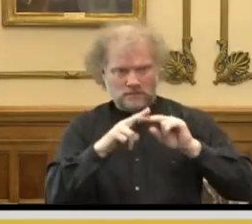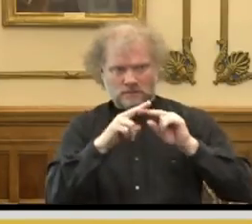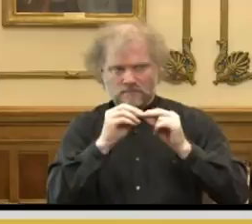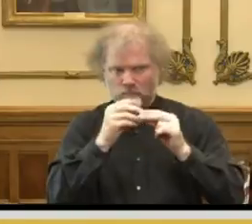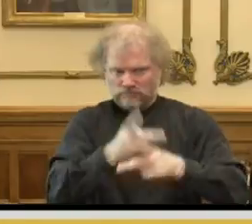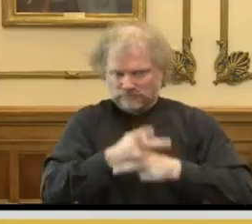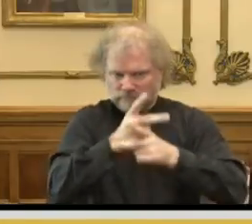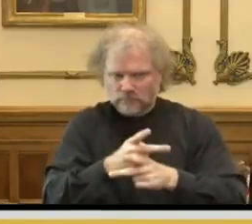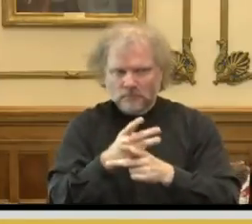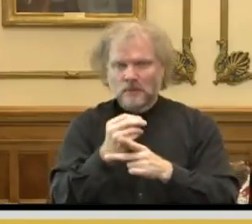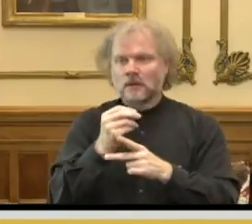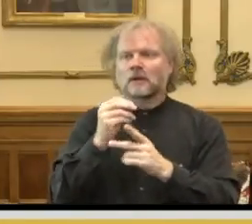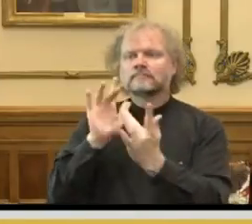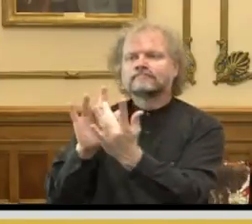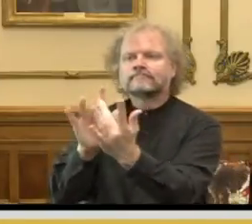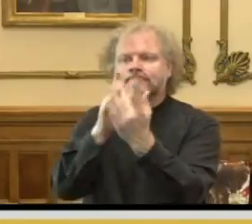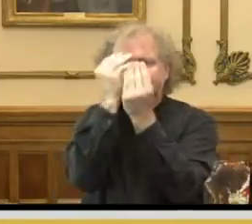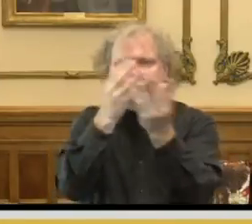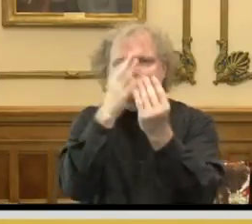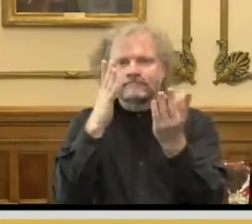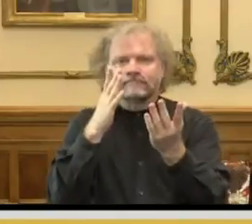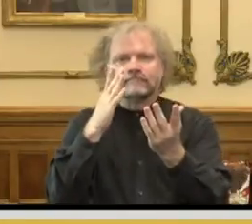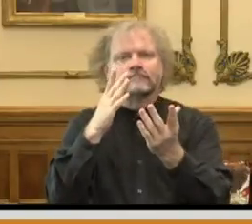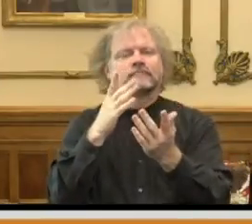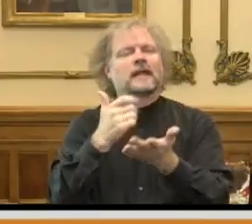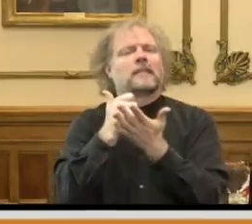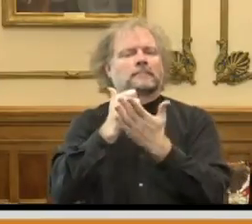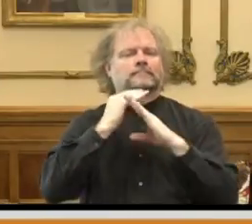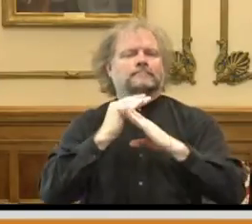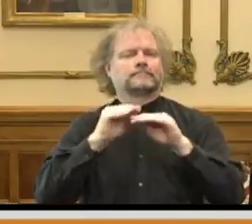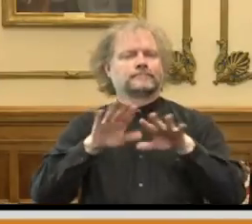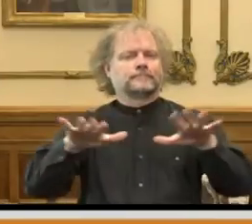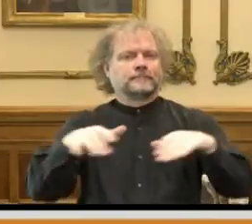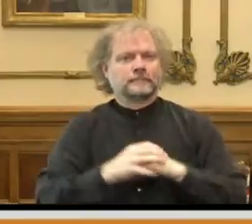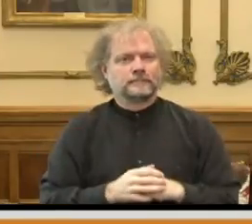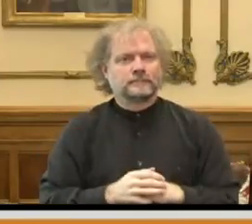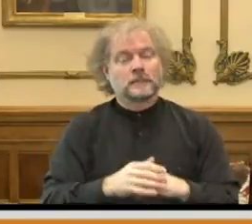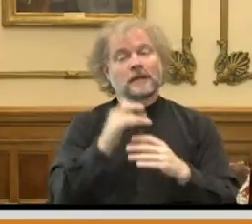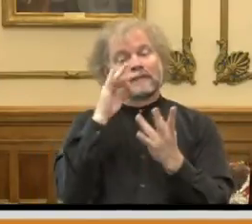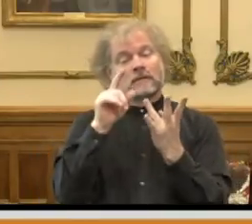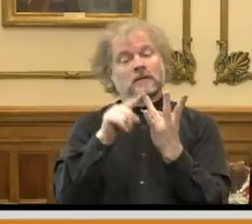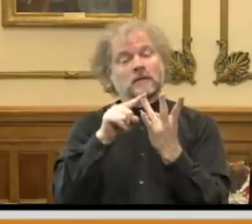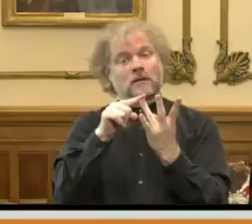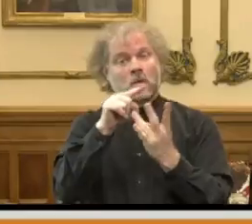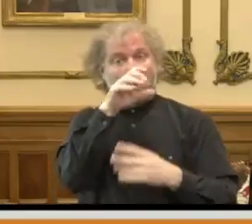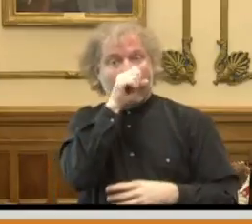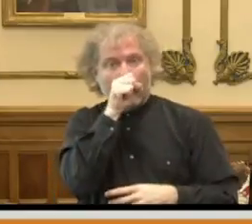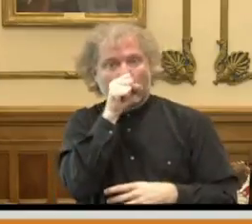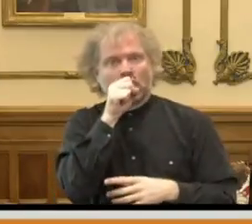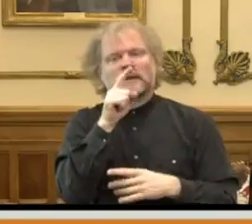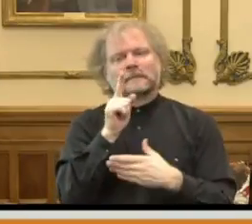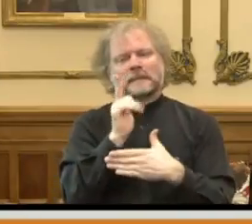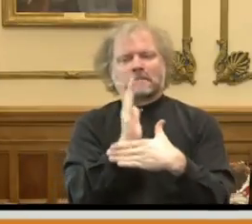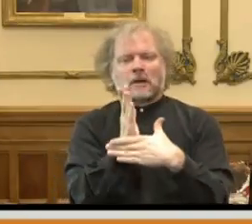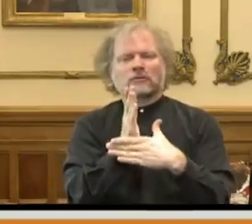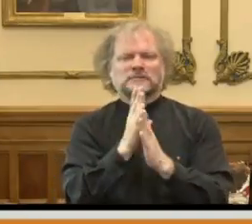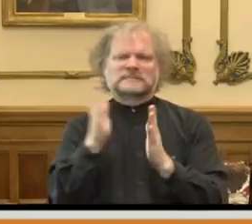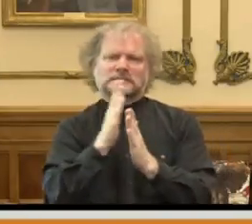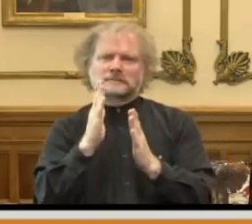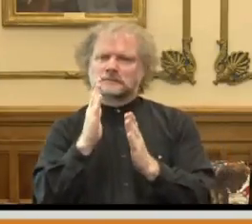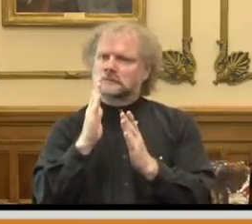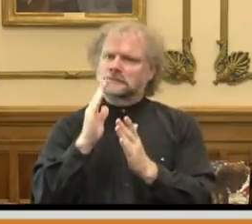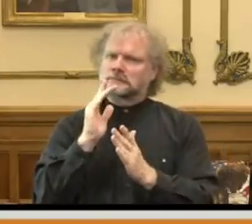public outreach should begin to halt further spread. A county in orange would be experiencing moderate to high community